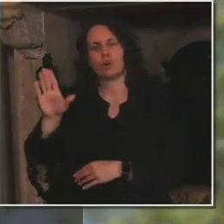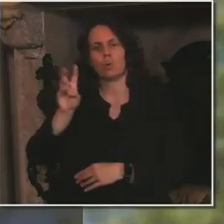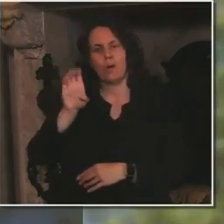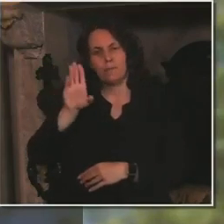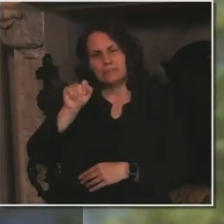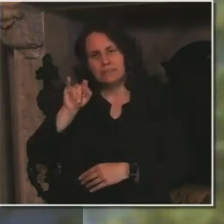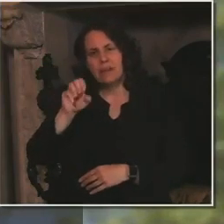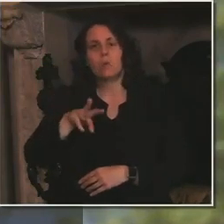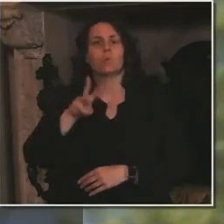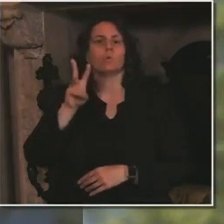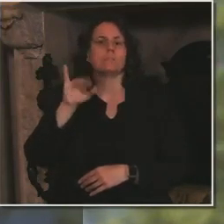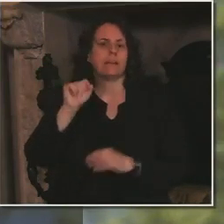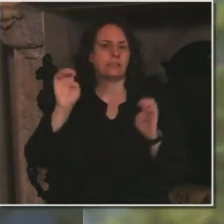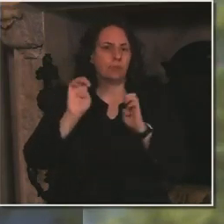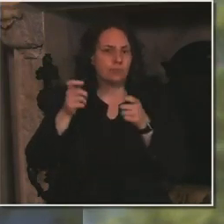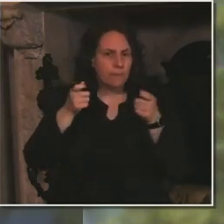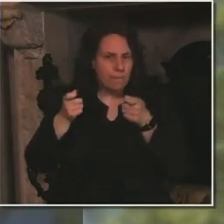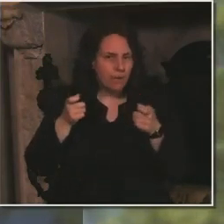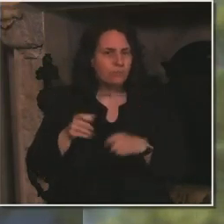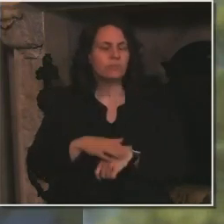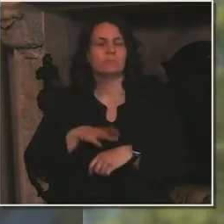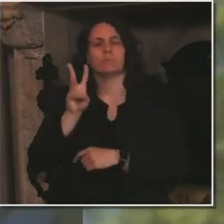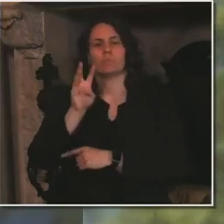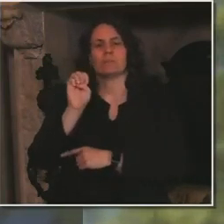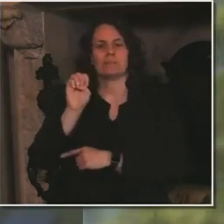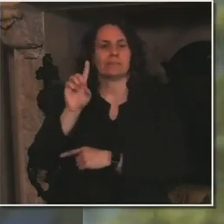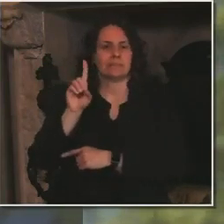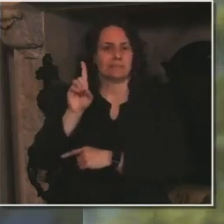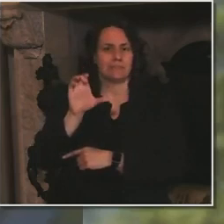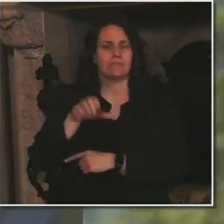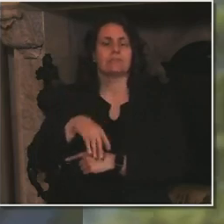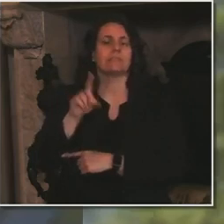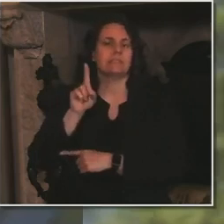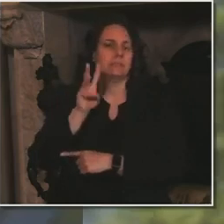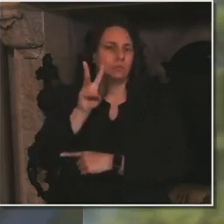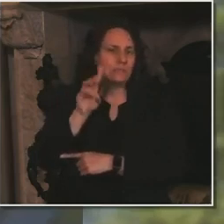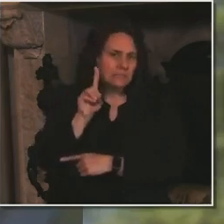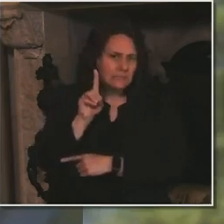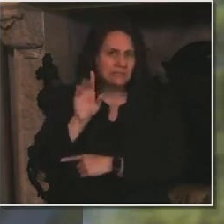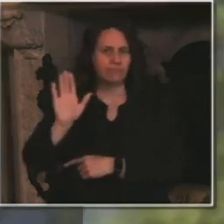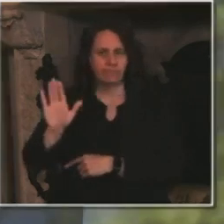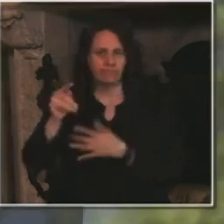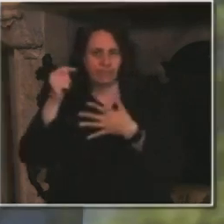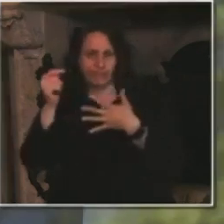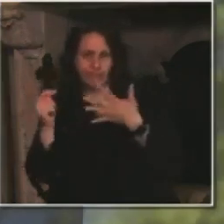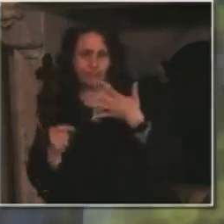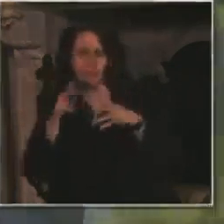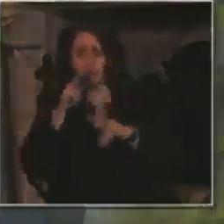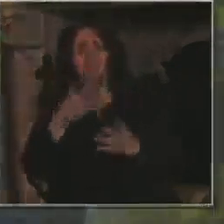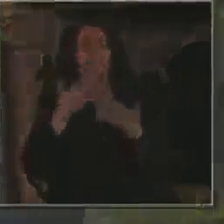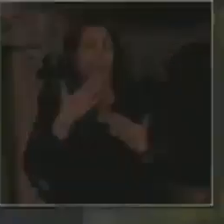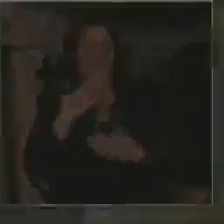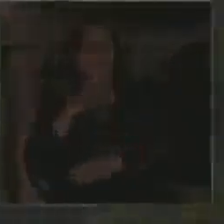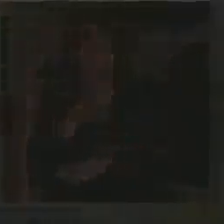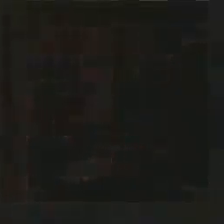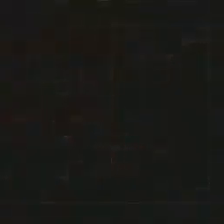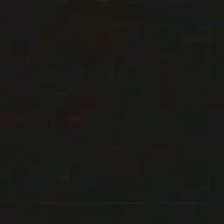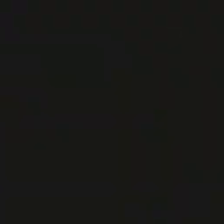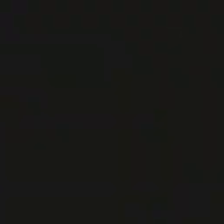the Department of Workforce Development, and Wisconsin Economic Development Corporation. Thank you, and have a good afternoon.